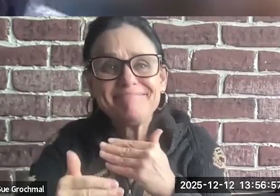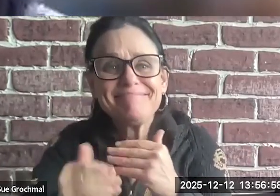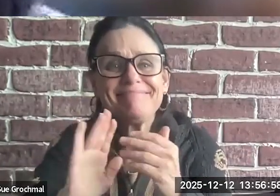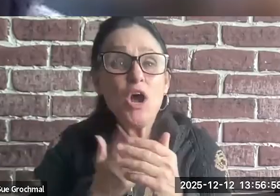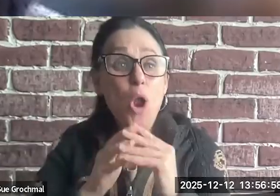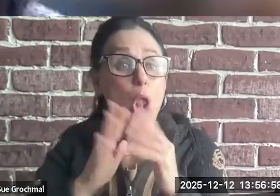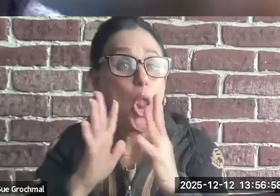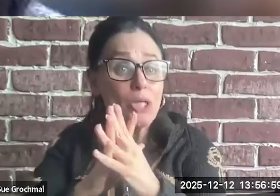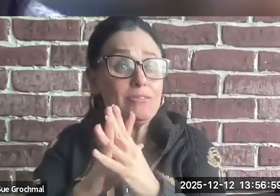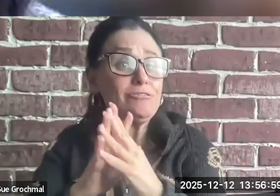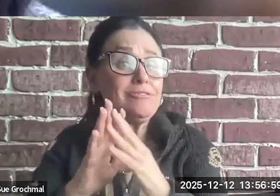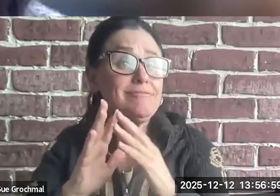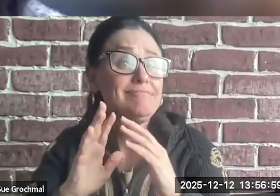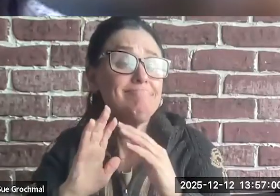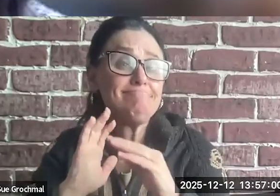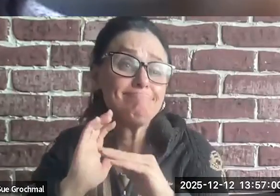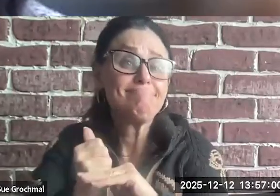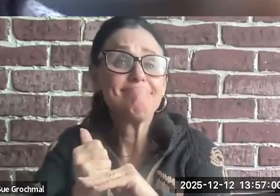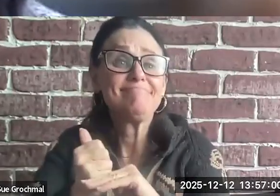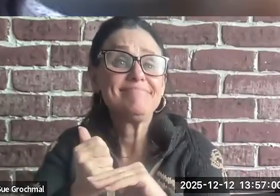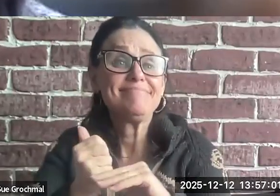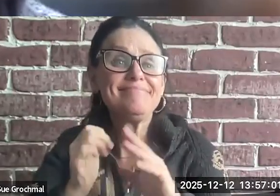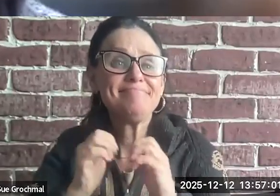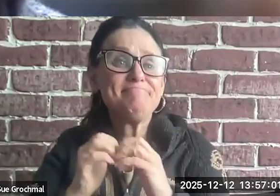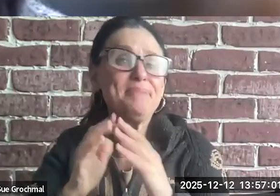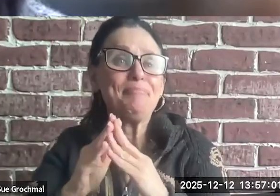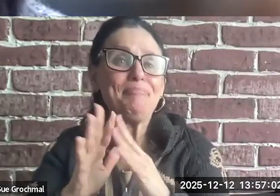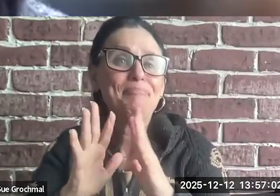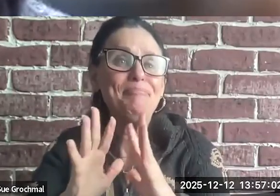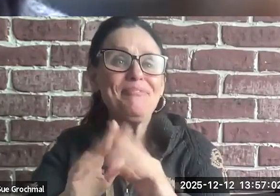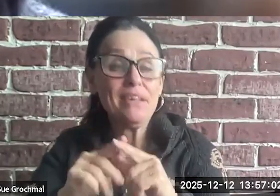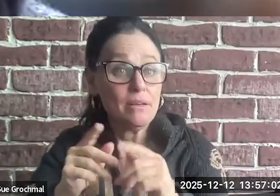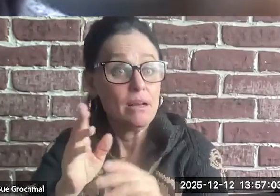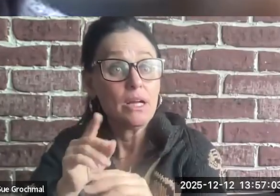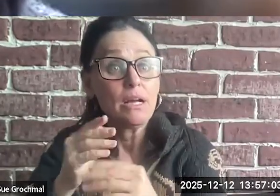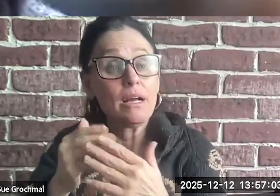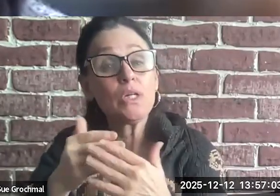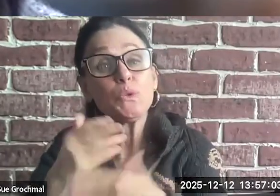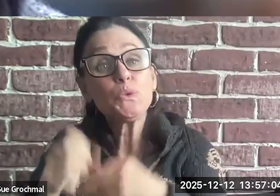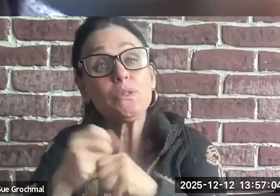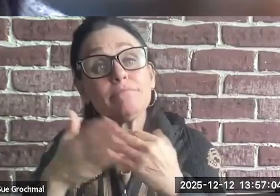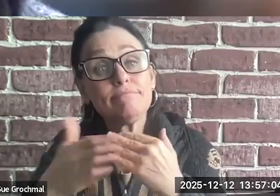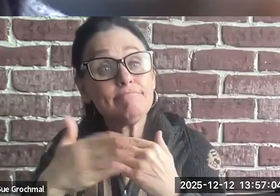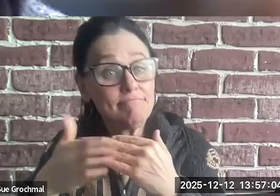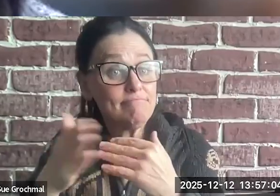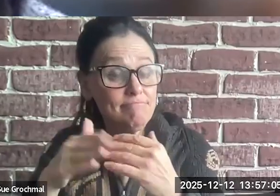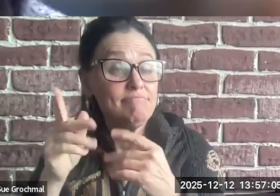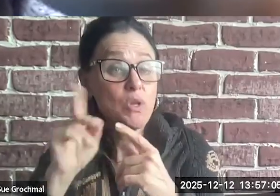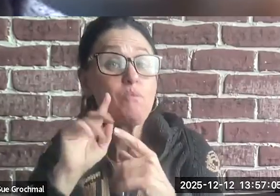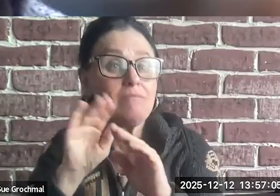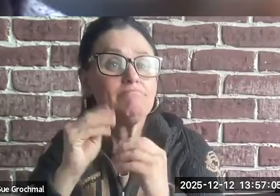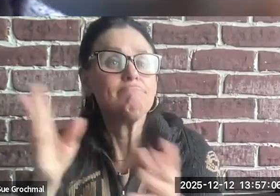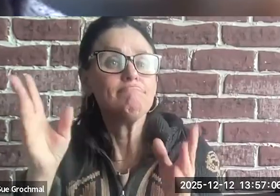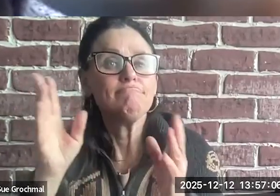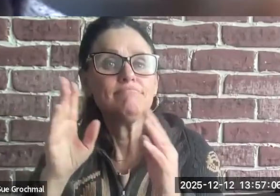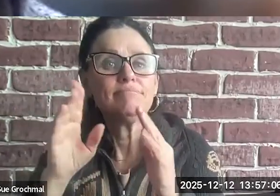our project launch. And so you'll certainly be hearing more from us in the new year. We'll be leveraging our networks collectively